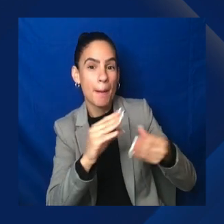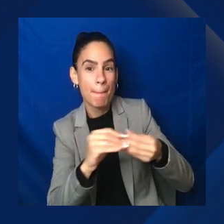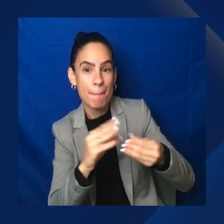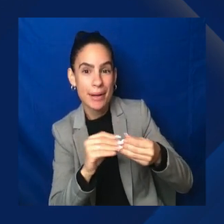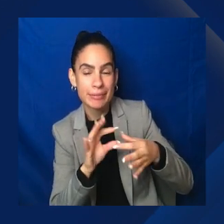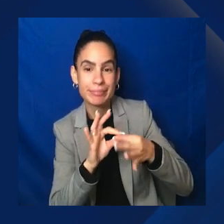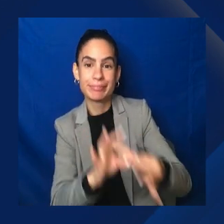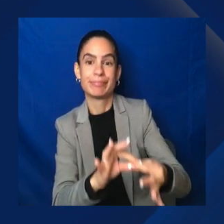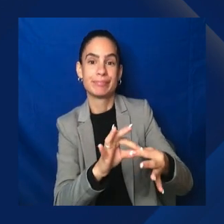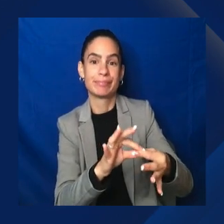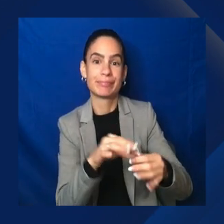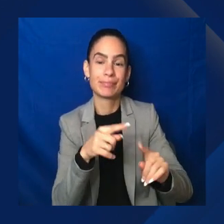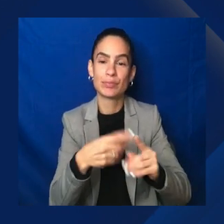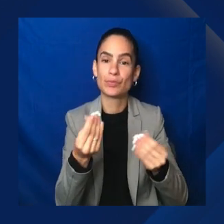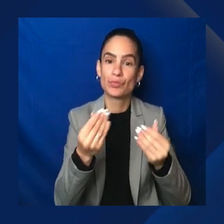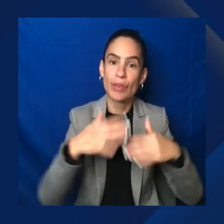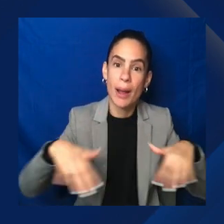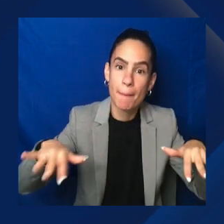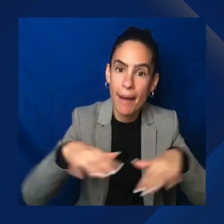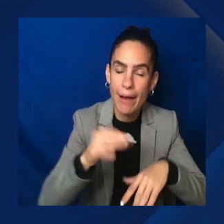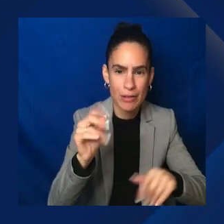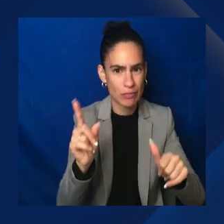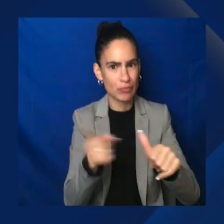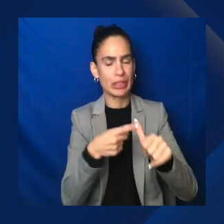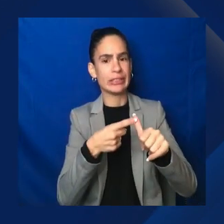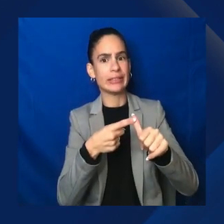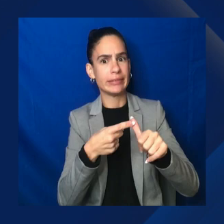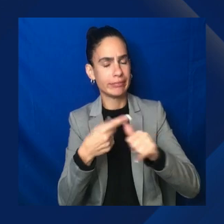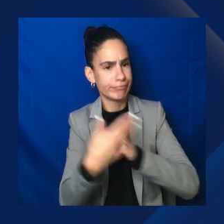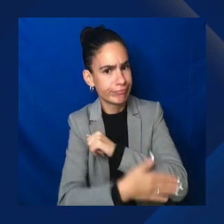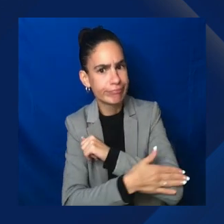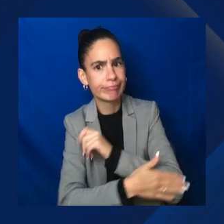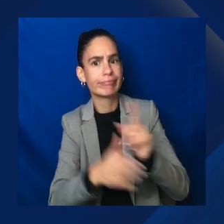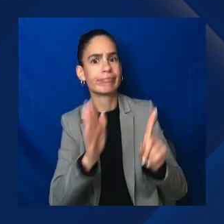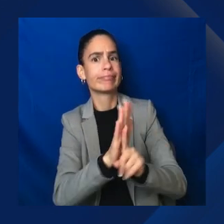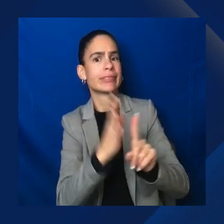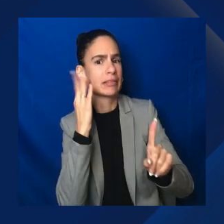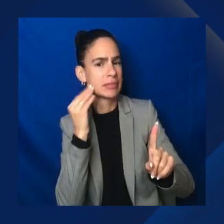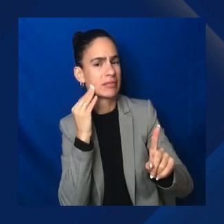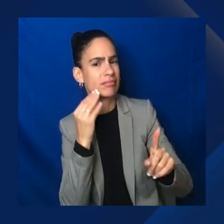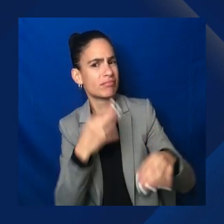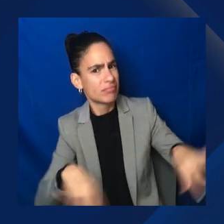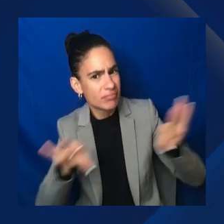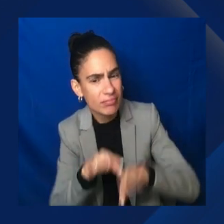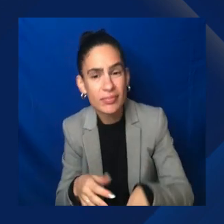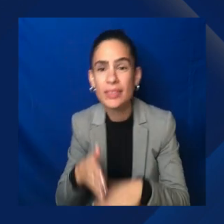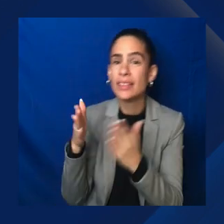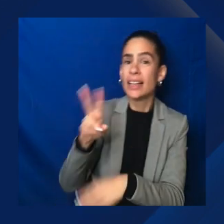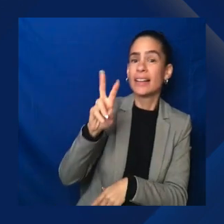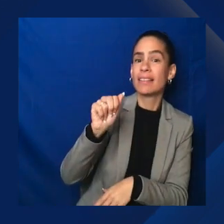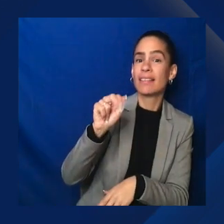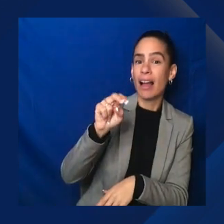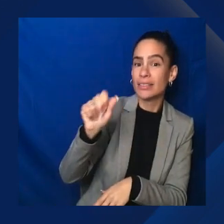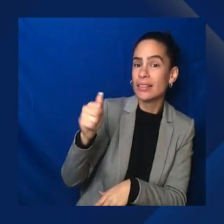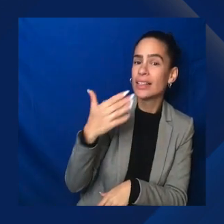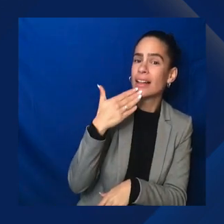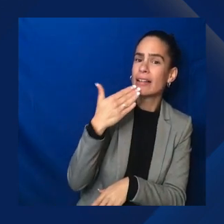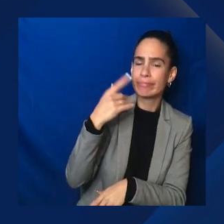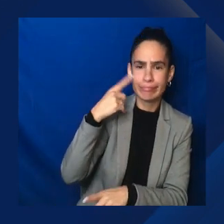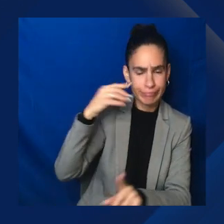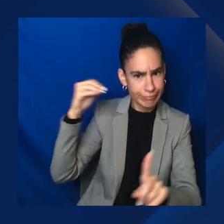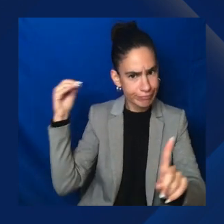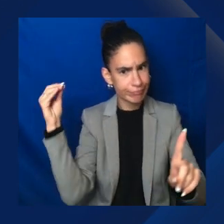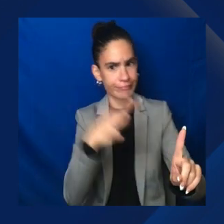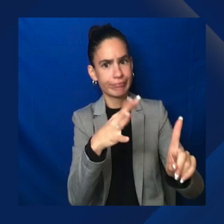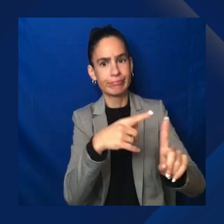Nations on tribal lands is really valuable. And Stephanie, thank you also for shining a light on rural communities and the need for